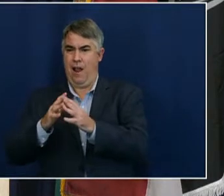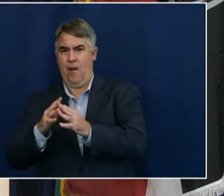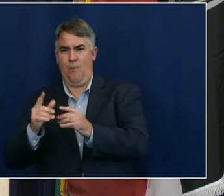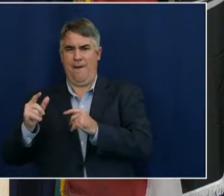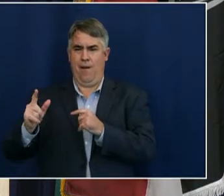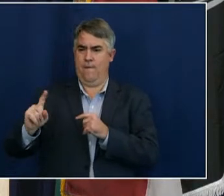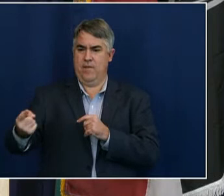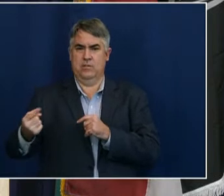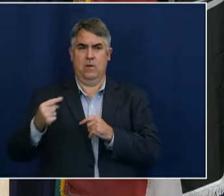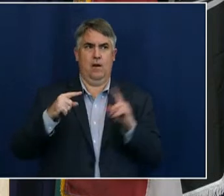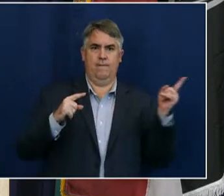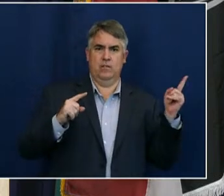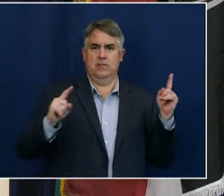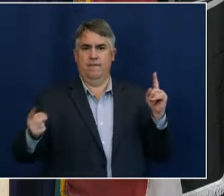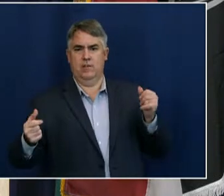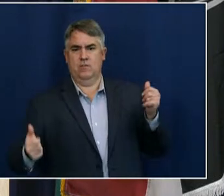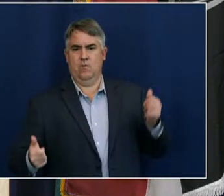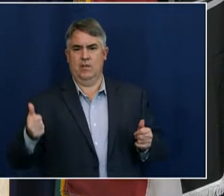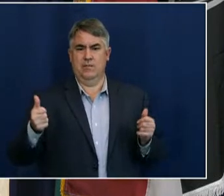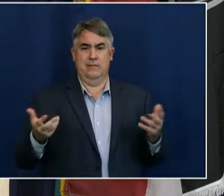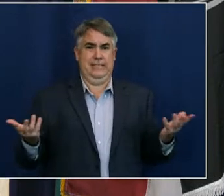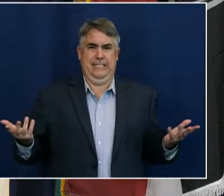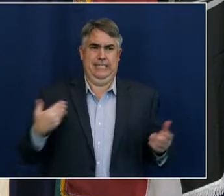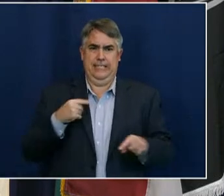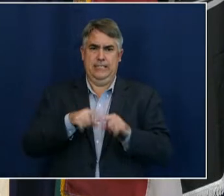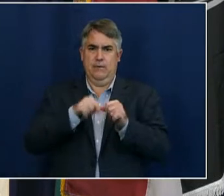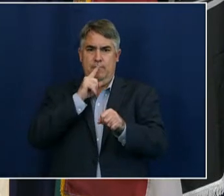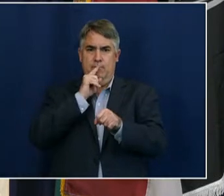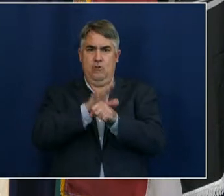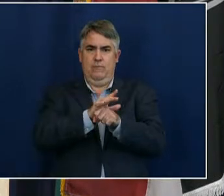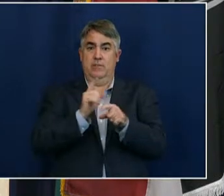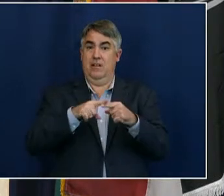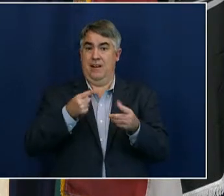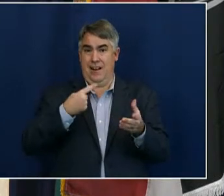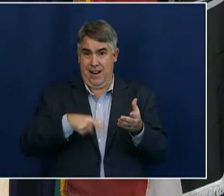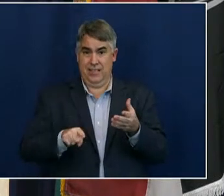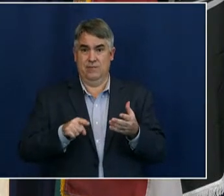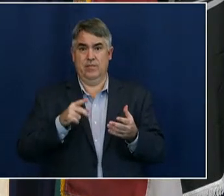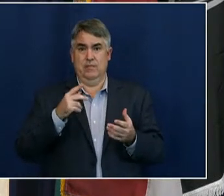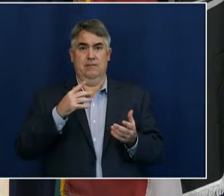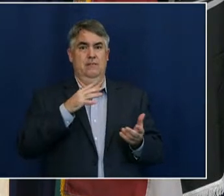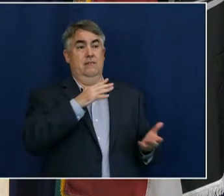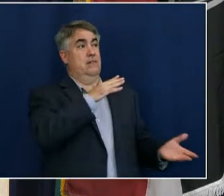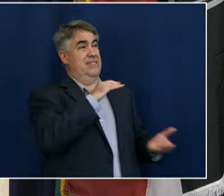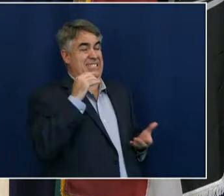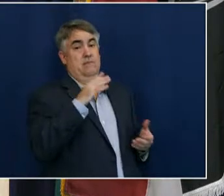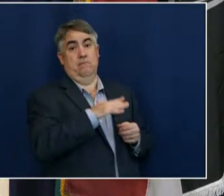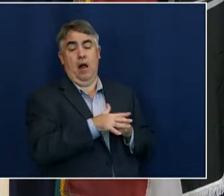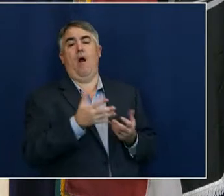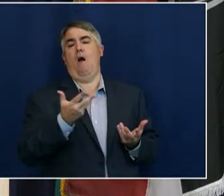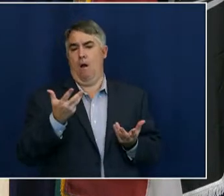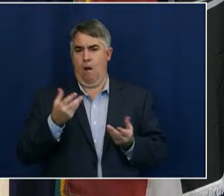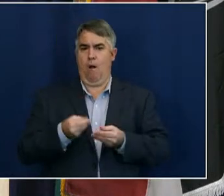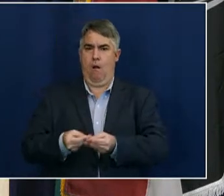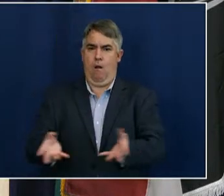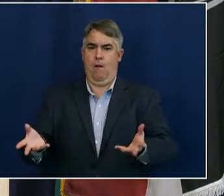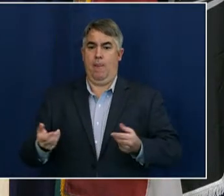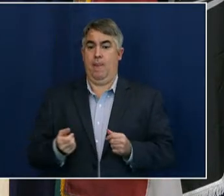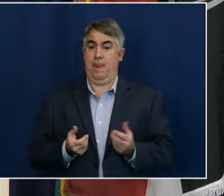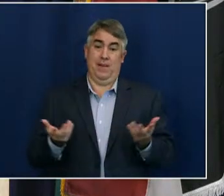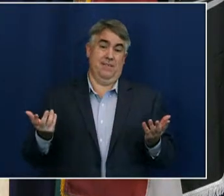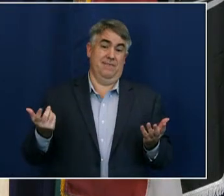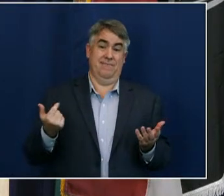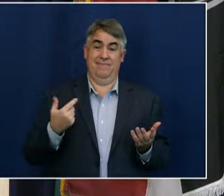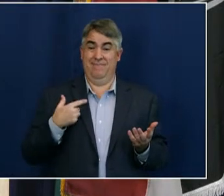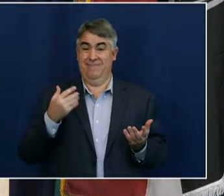certainty that next week we will be able to continue expanding, providing more, or next week we might have to come before you and say we're going to have to slow